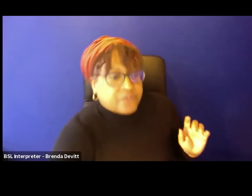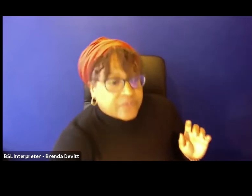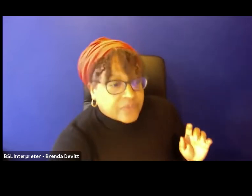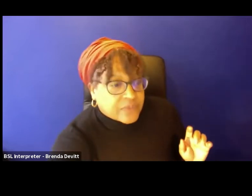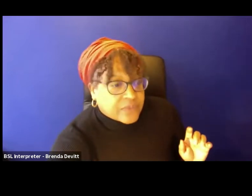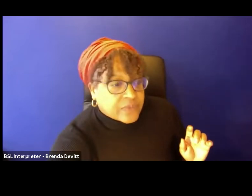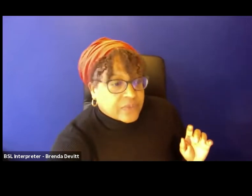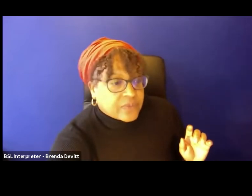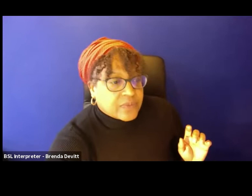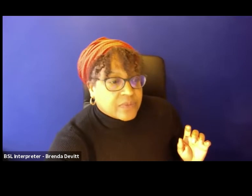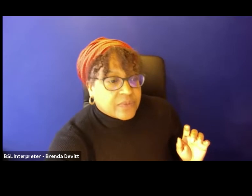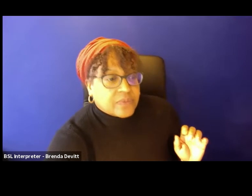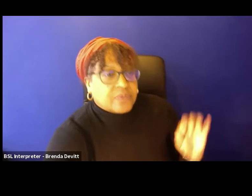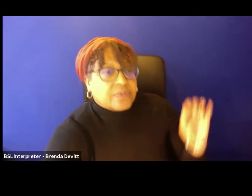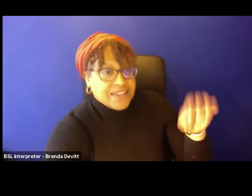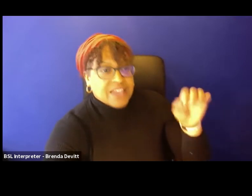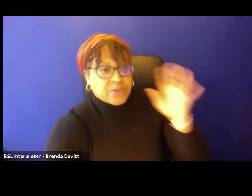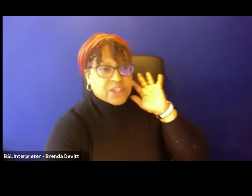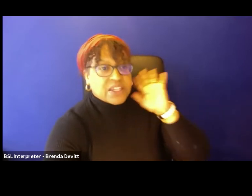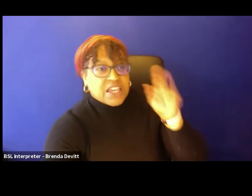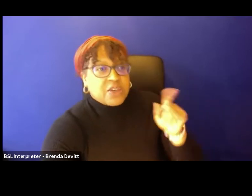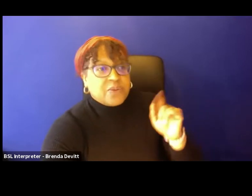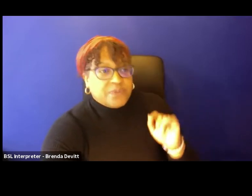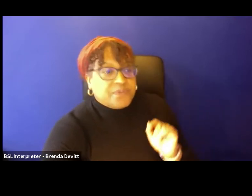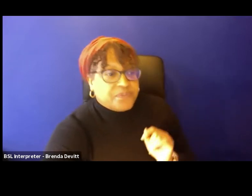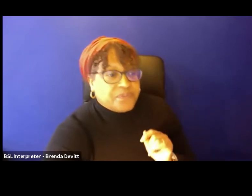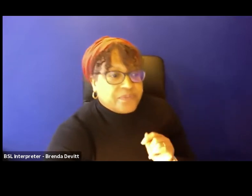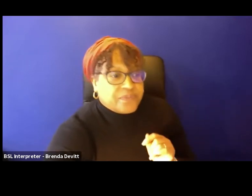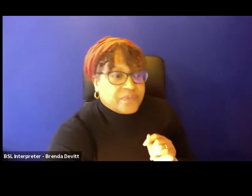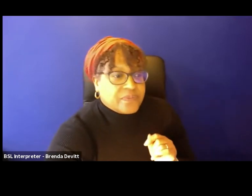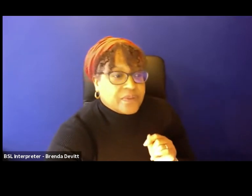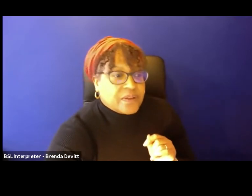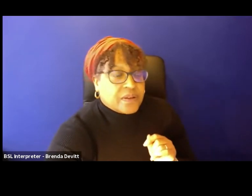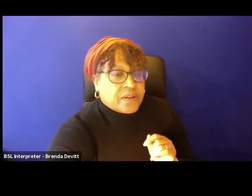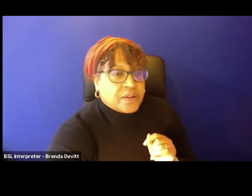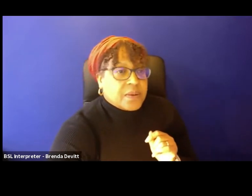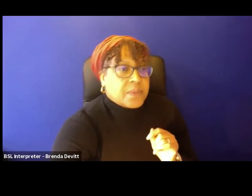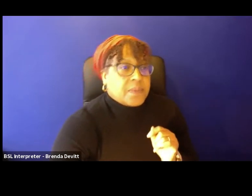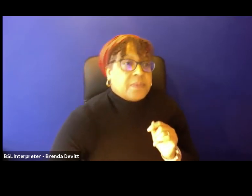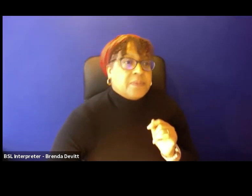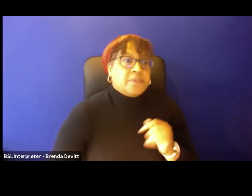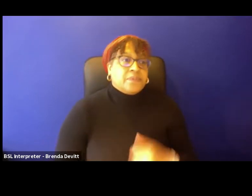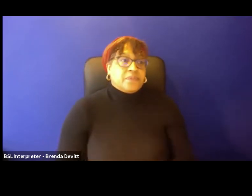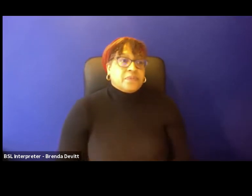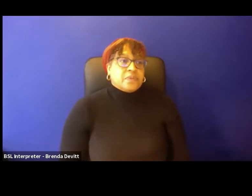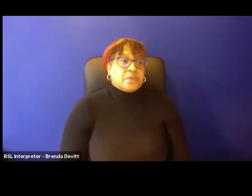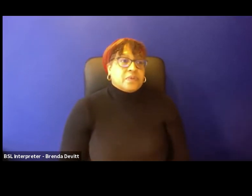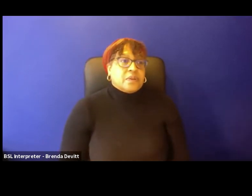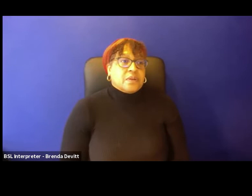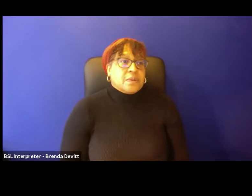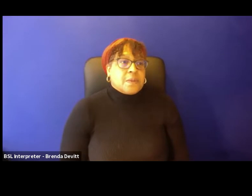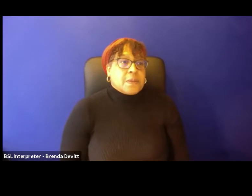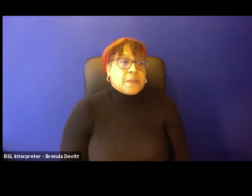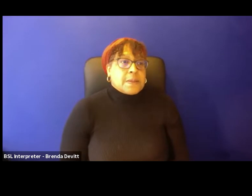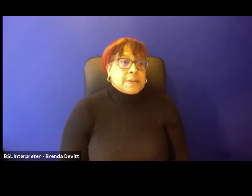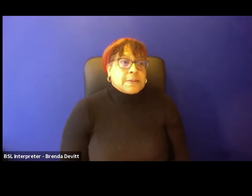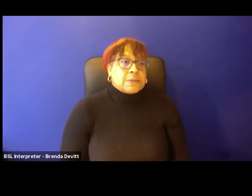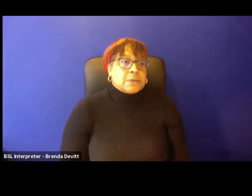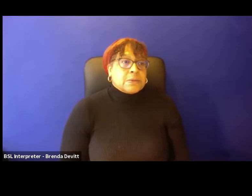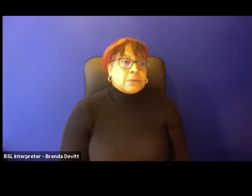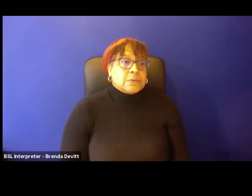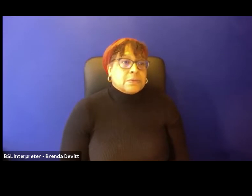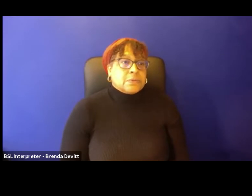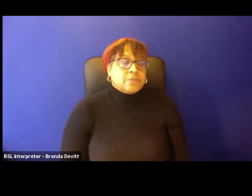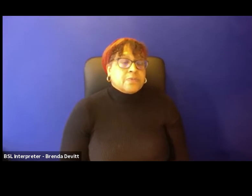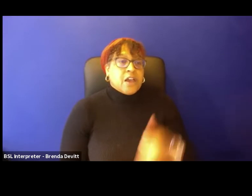Yes, Yes, I can. Yes. Right. I can hear you. Oh, perfect. Can somebody, Brenda, can you just shout when I start the video to make sure you can hear